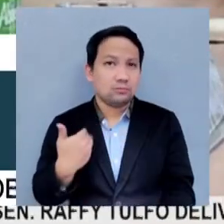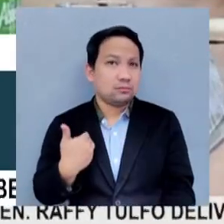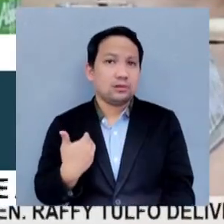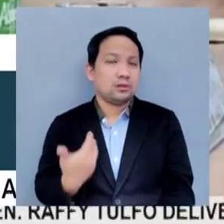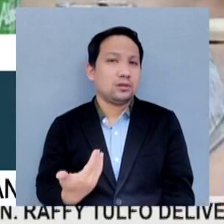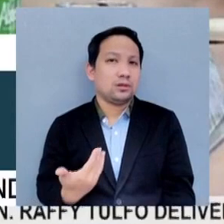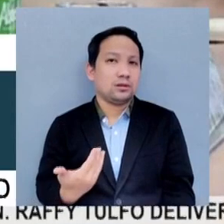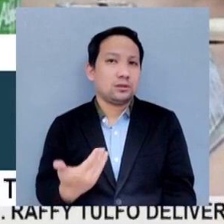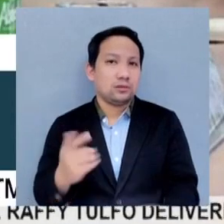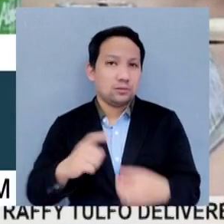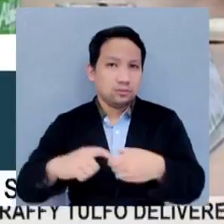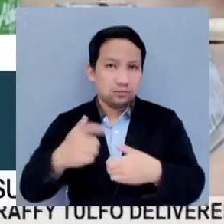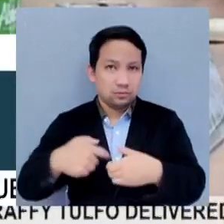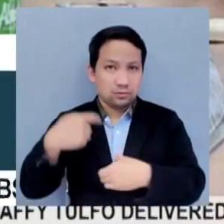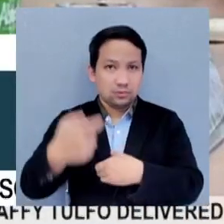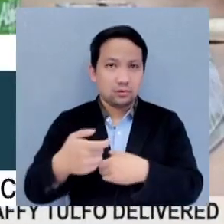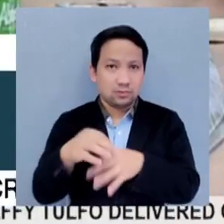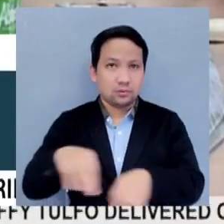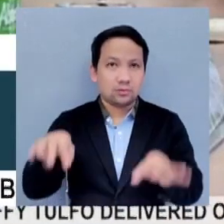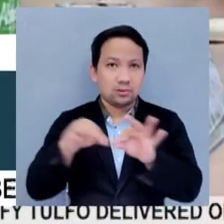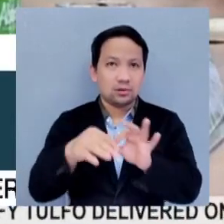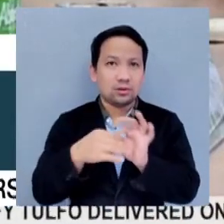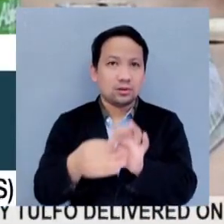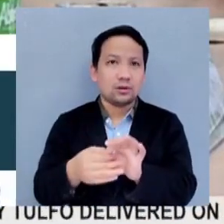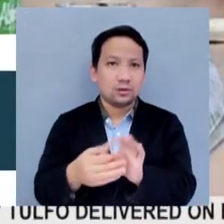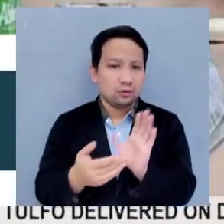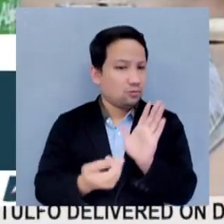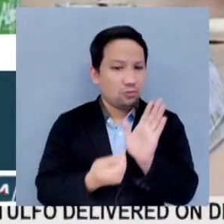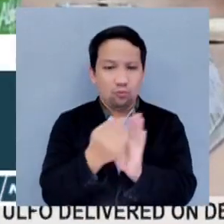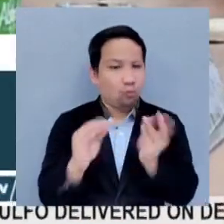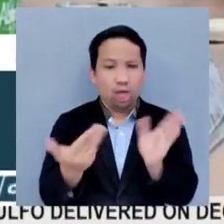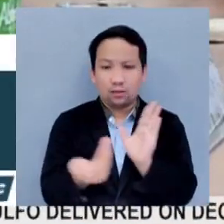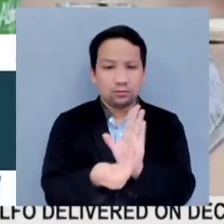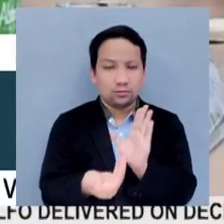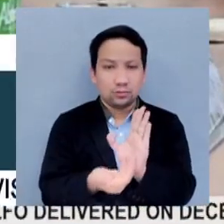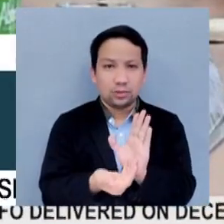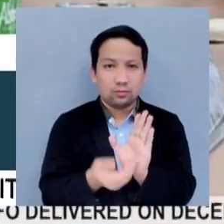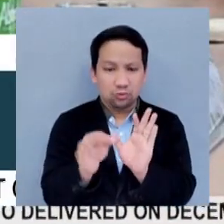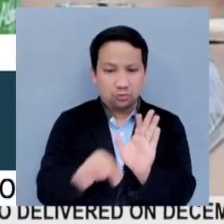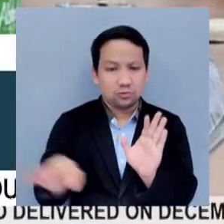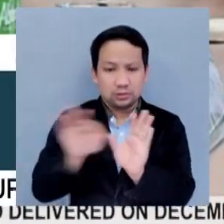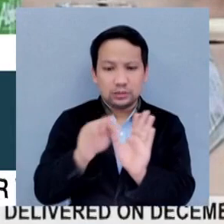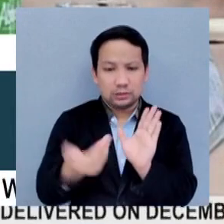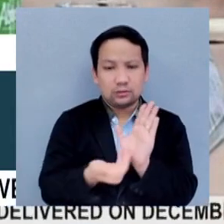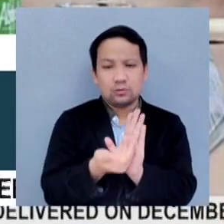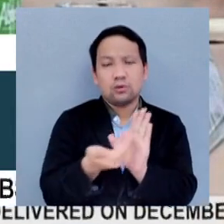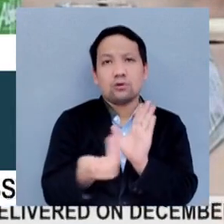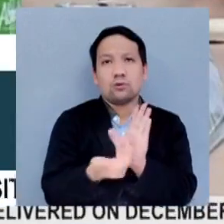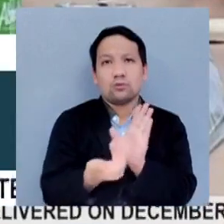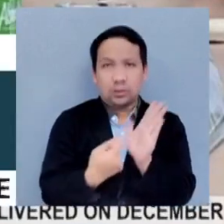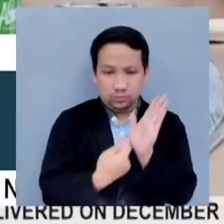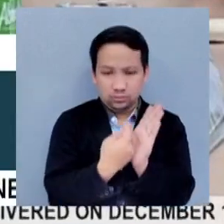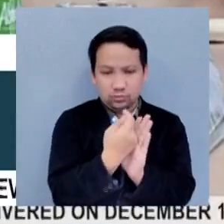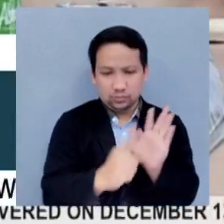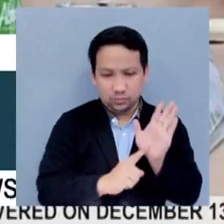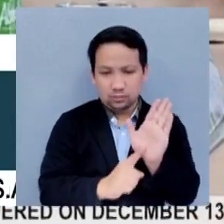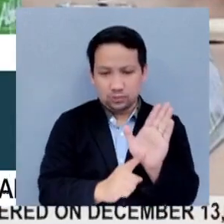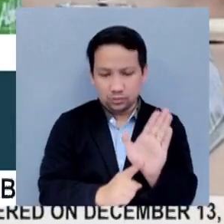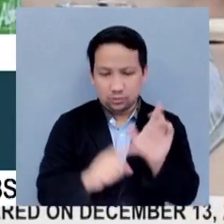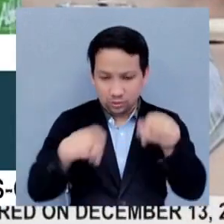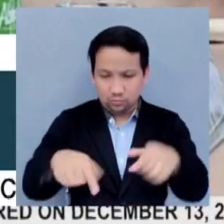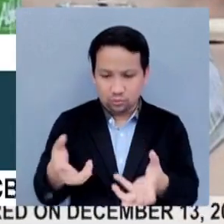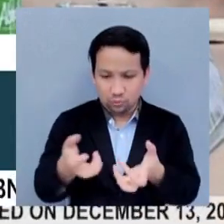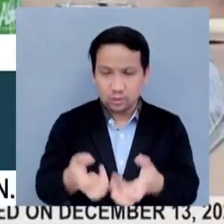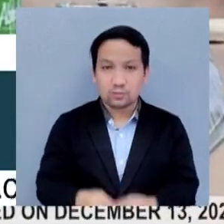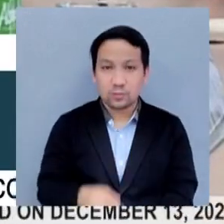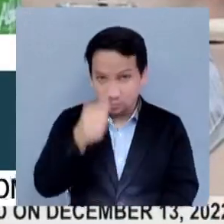okay lang rin. Basta tawang katotohanan ang lalabas dito. Yun lang ating gusto talaga. But remember,